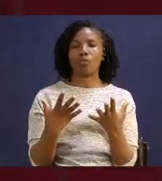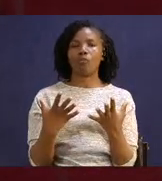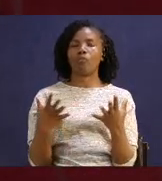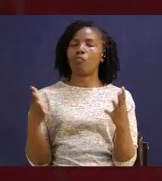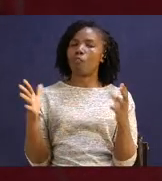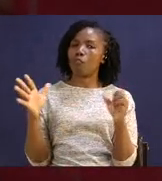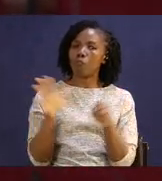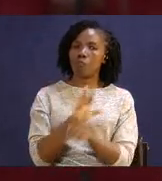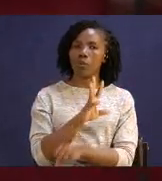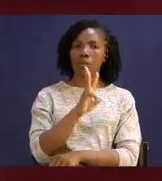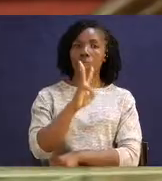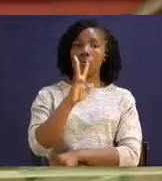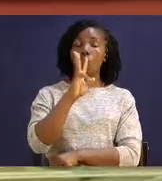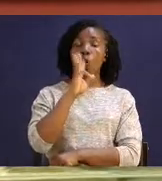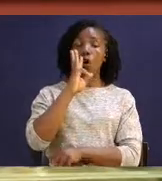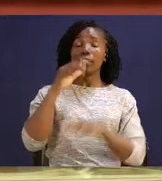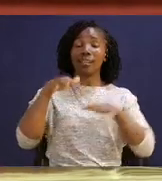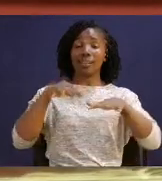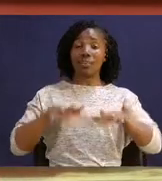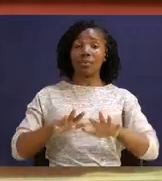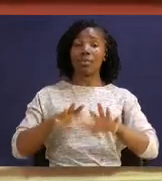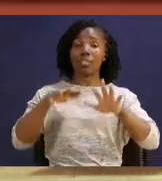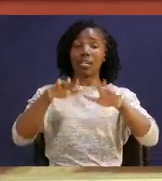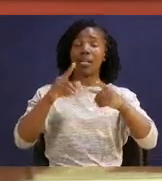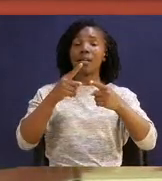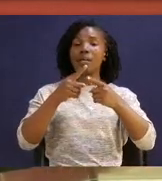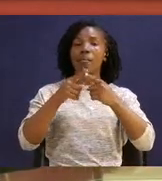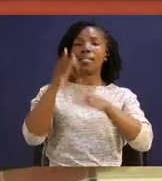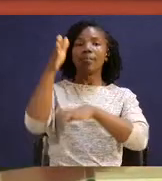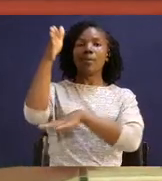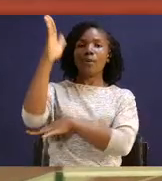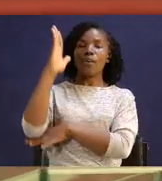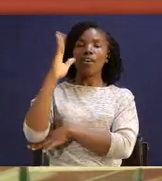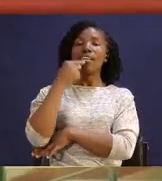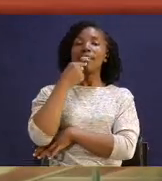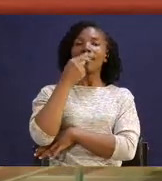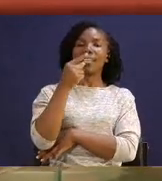God is saying, even the Indian Ocean is just a cadot